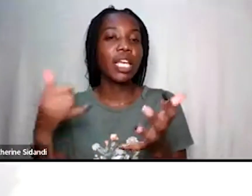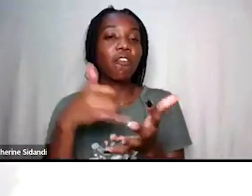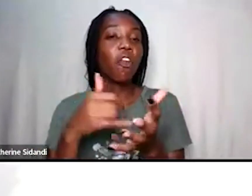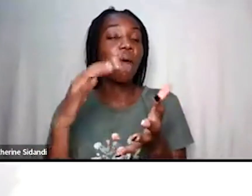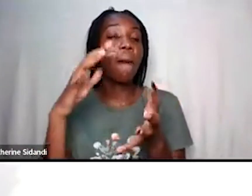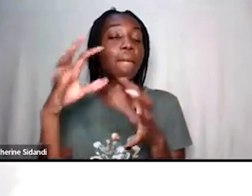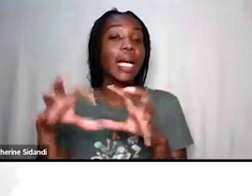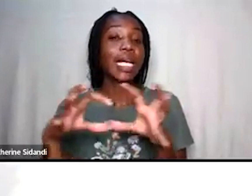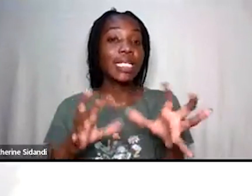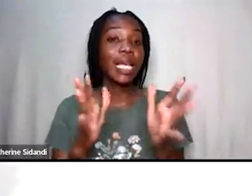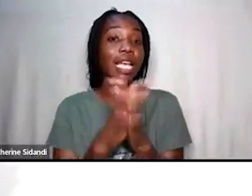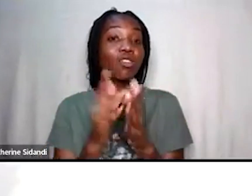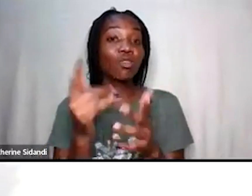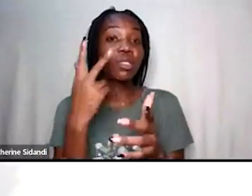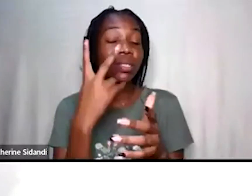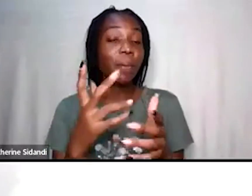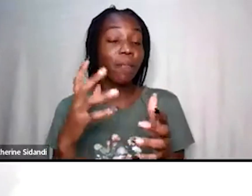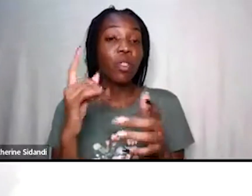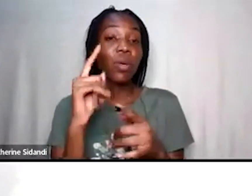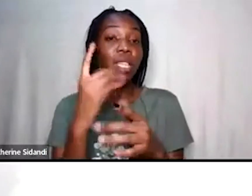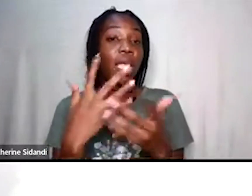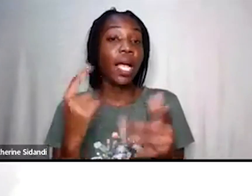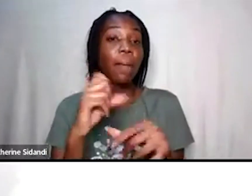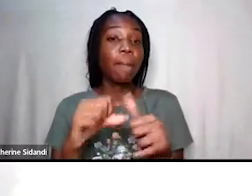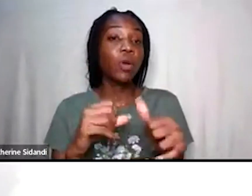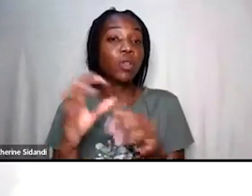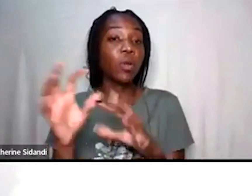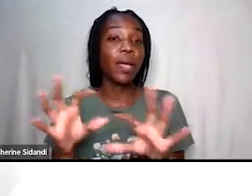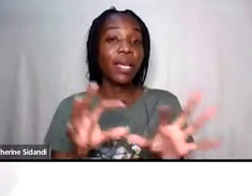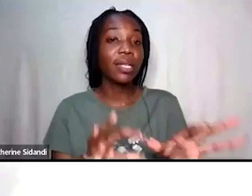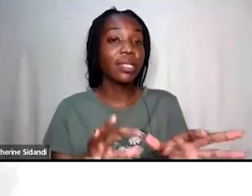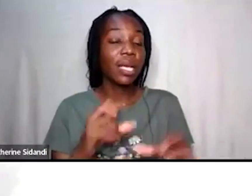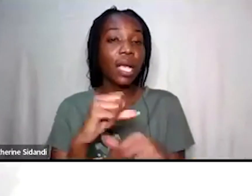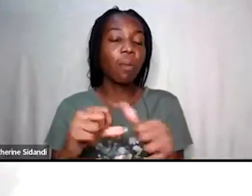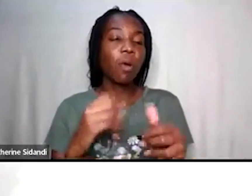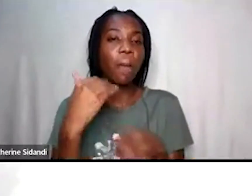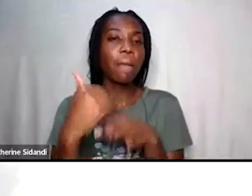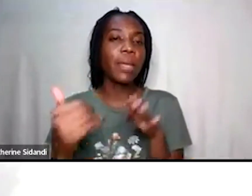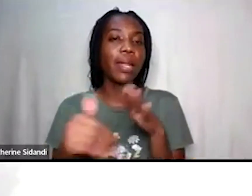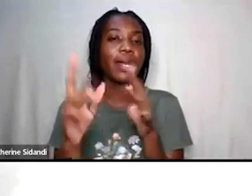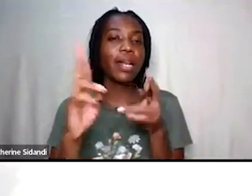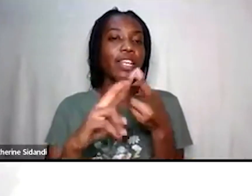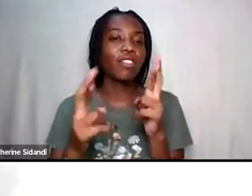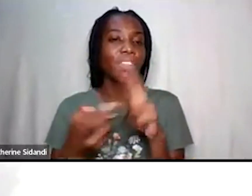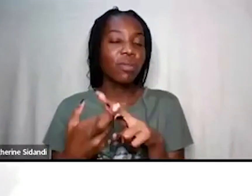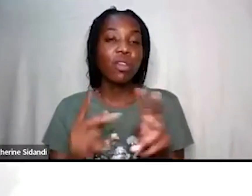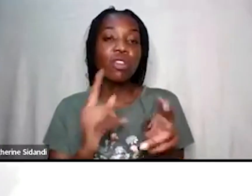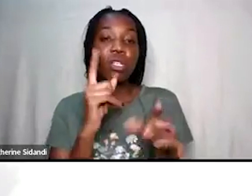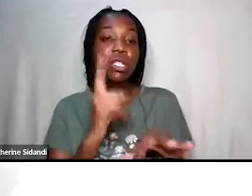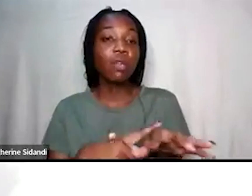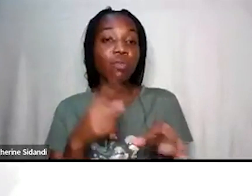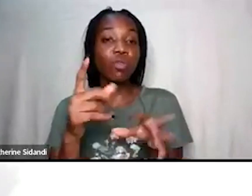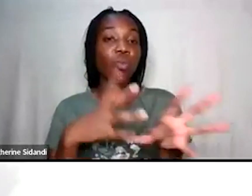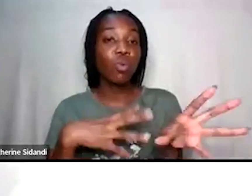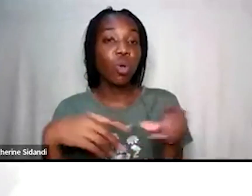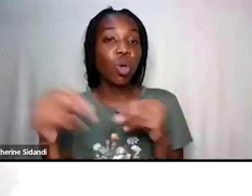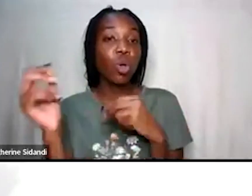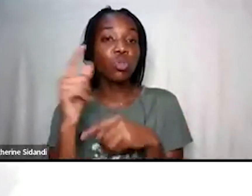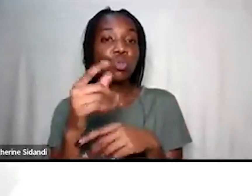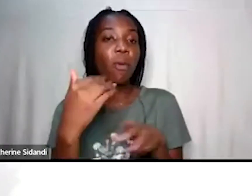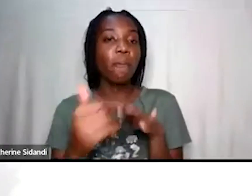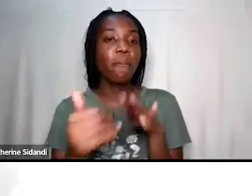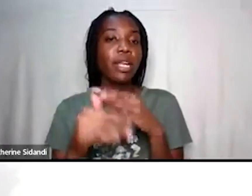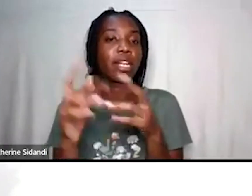But you see, one thing about networking is that it's about building a relationship. So when you go, you may not be able to build a